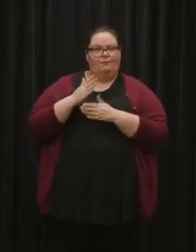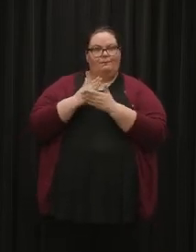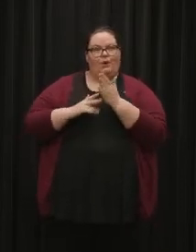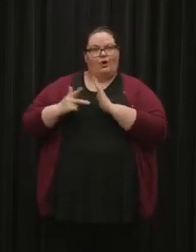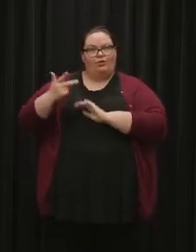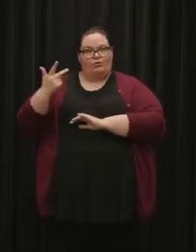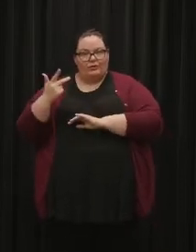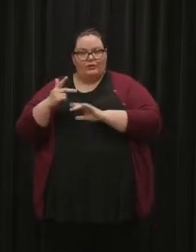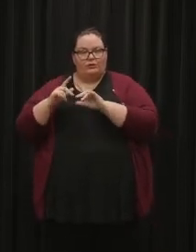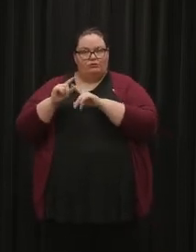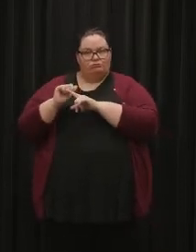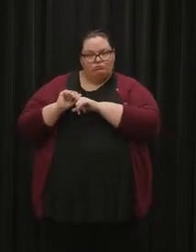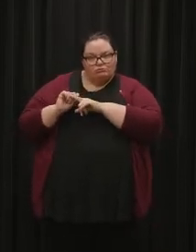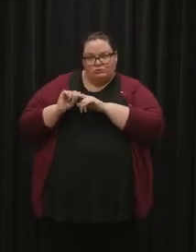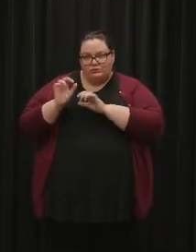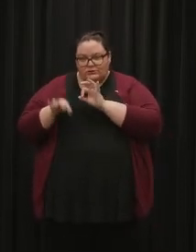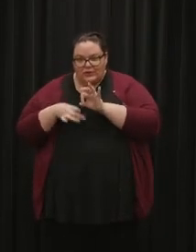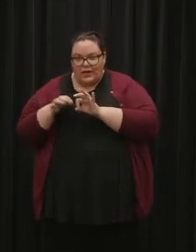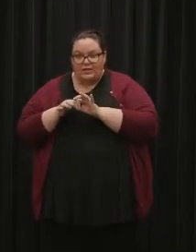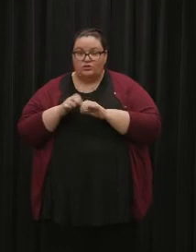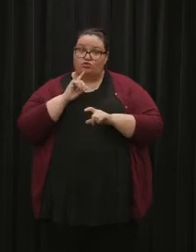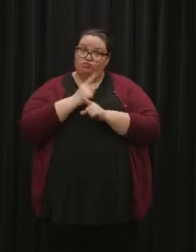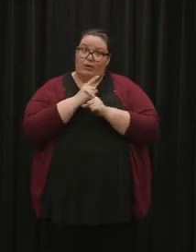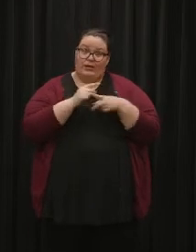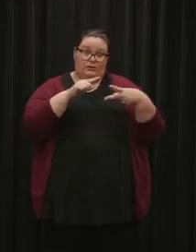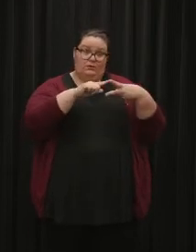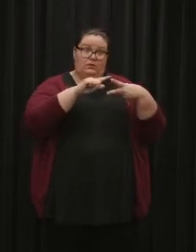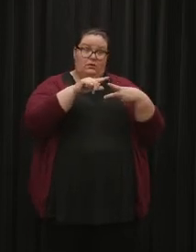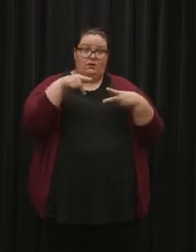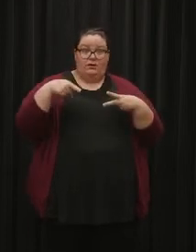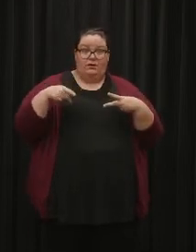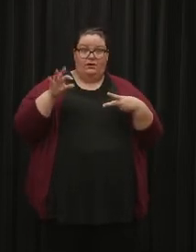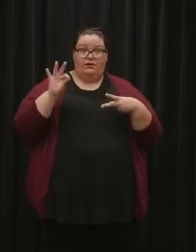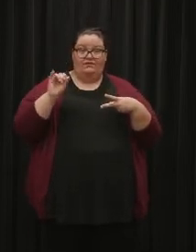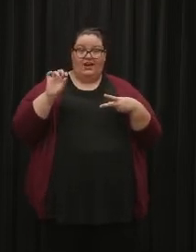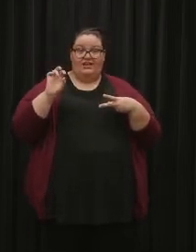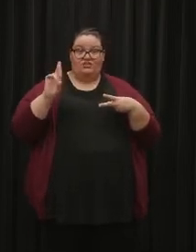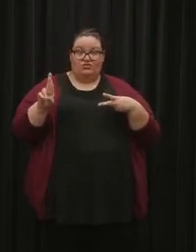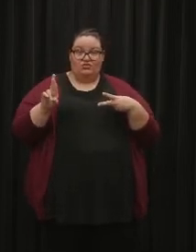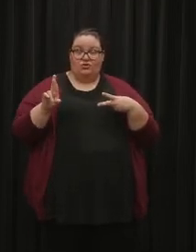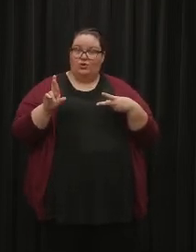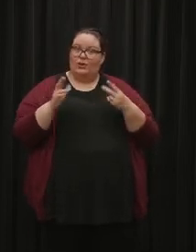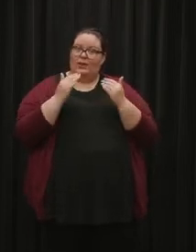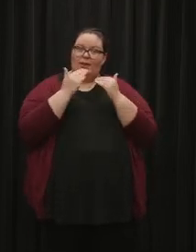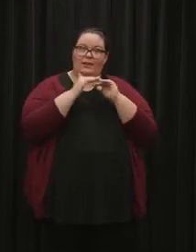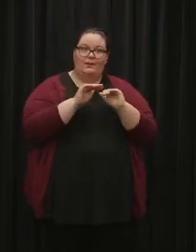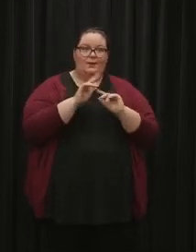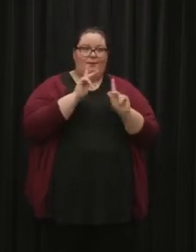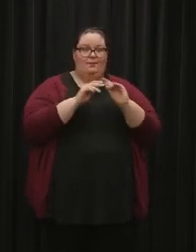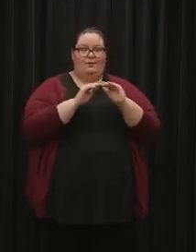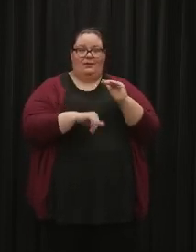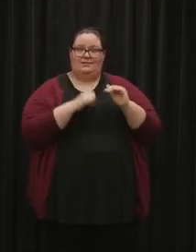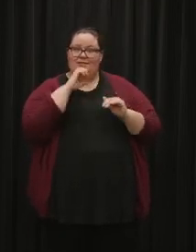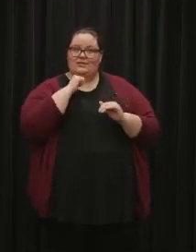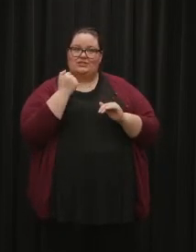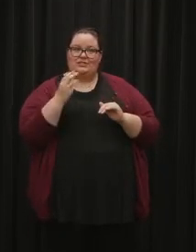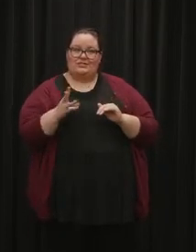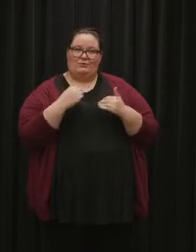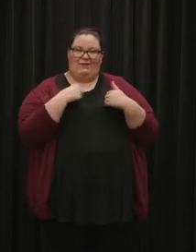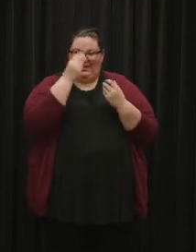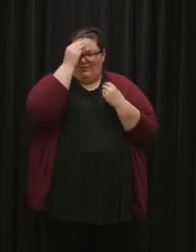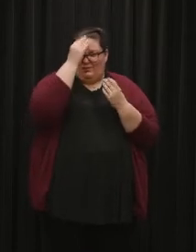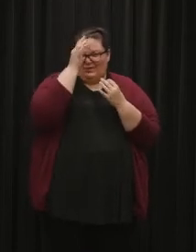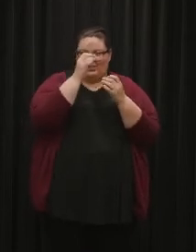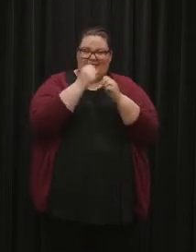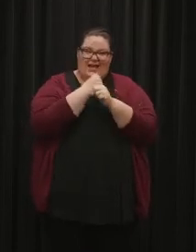results of that, you are correct with respect to the Pfizer. There were only a limited amount of people under the age of 16 that we have data